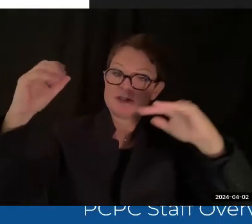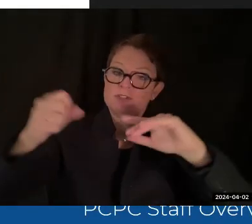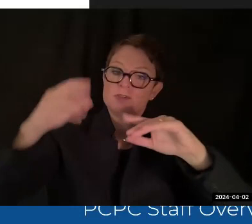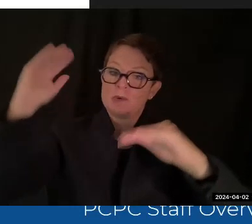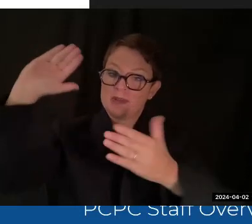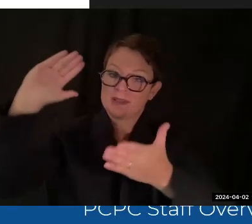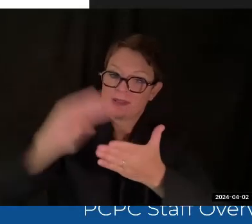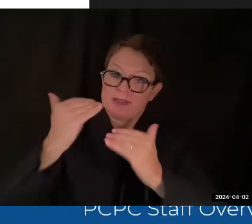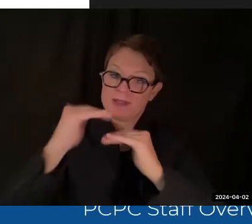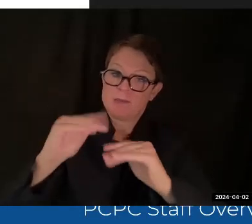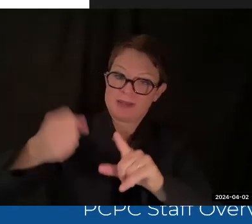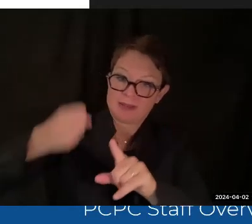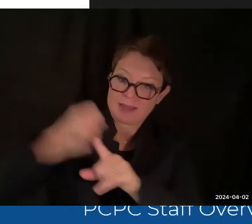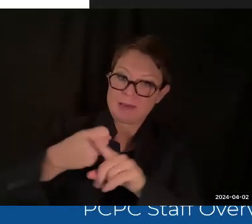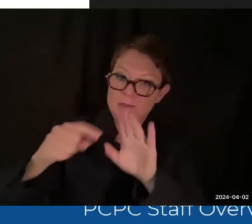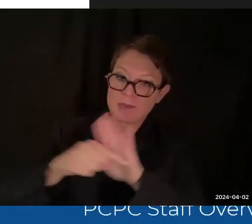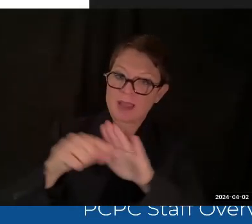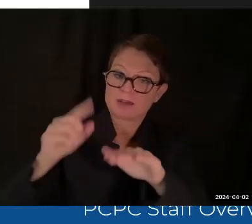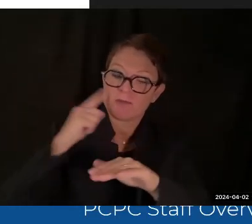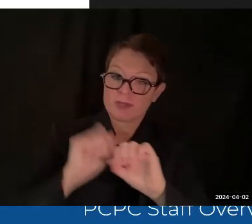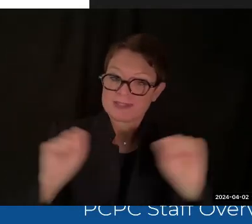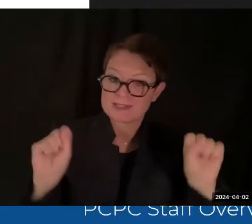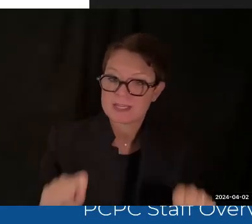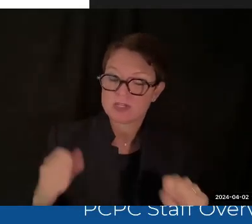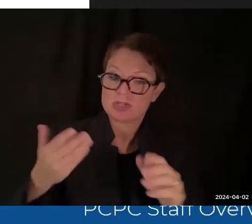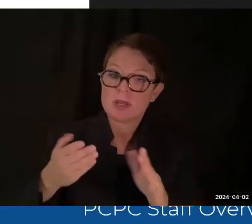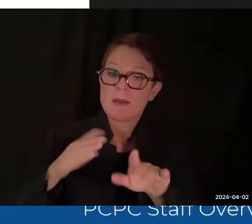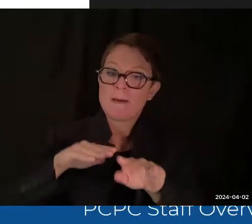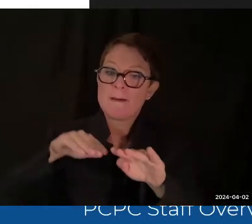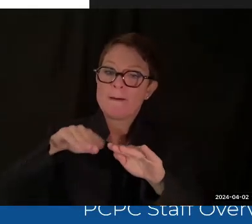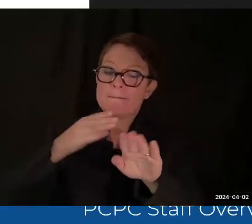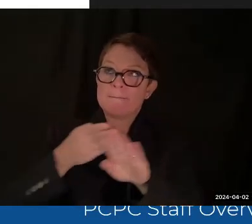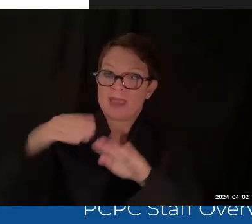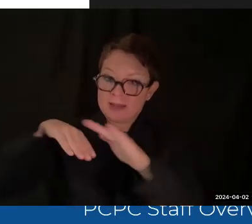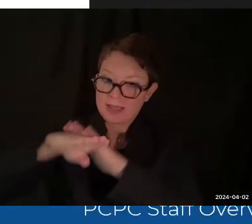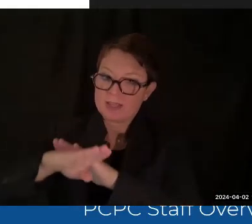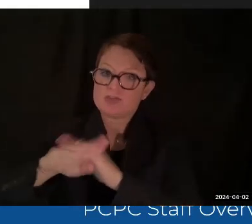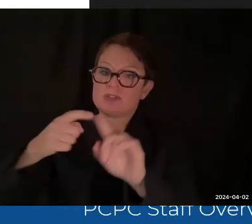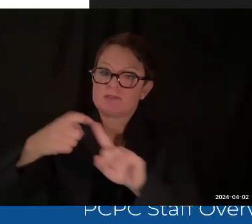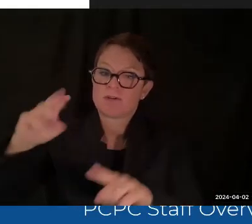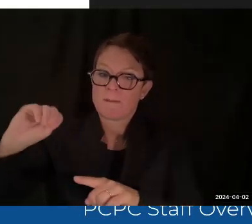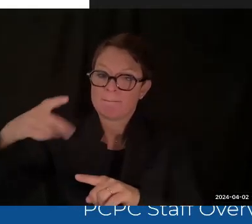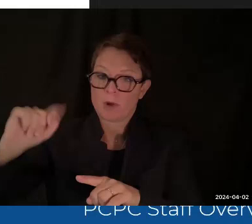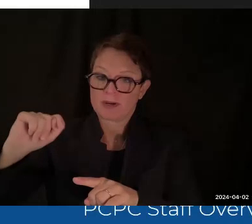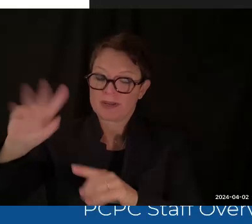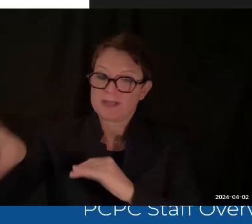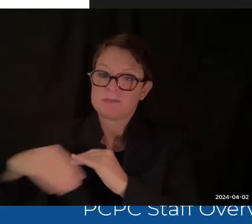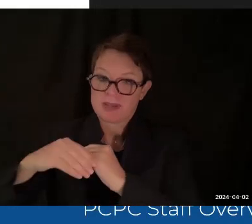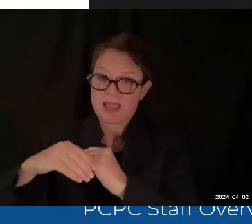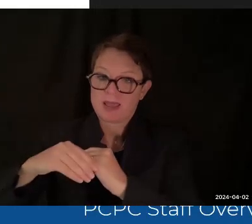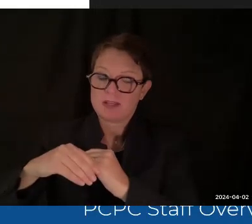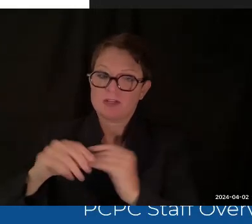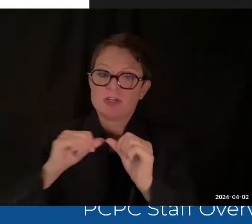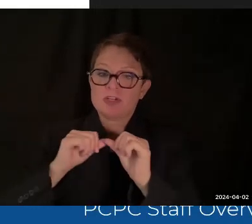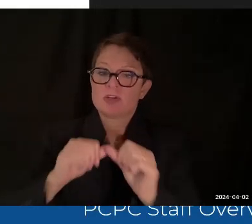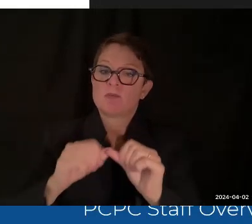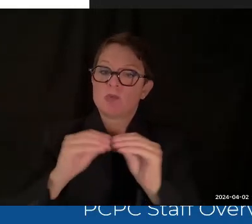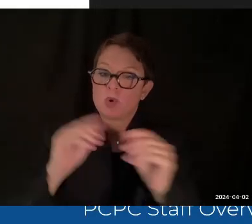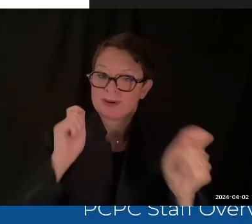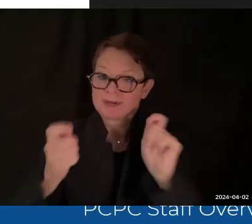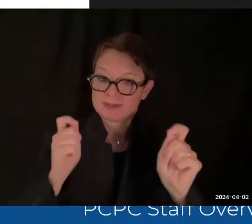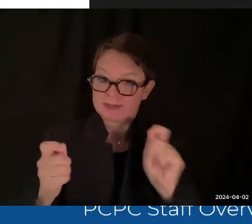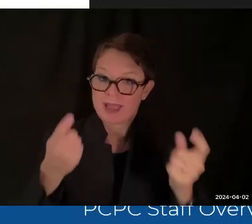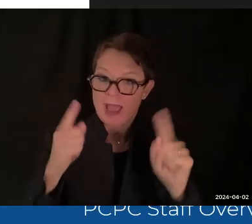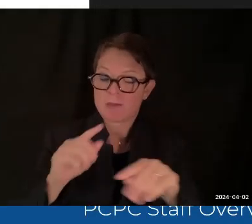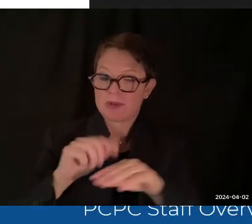station, and a new main entrance off Market Street has been incorporated, and further refinements have been made